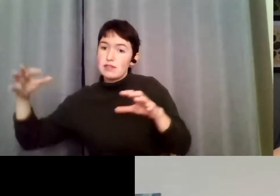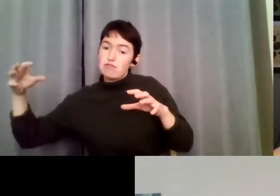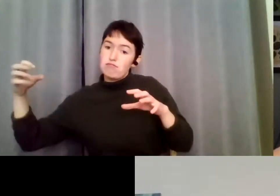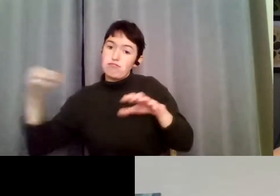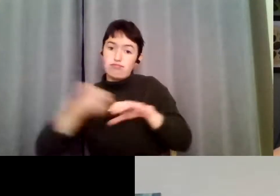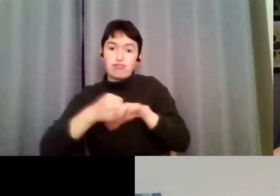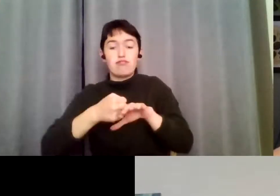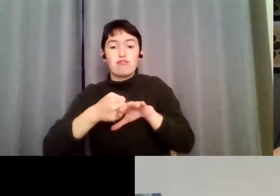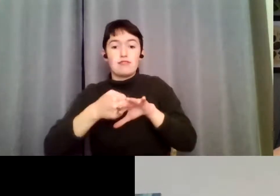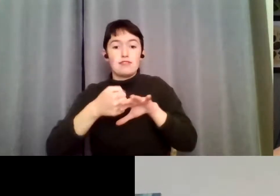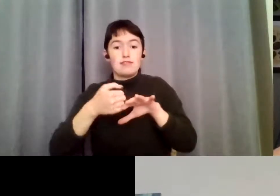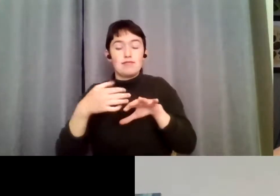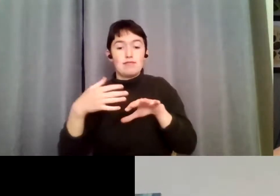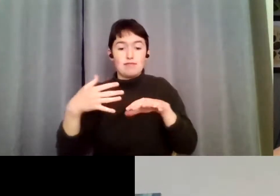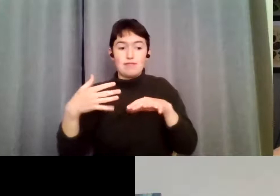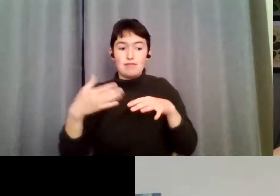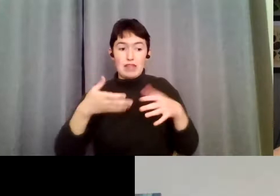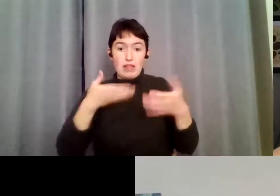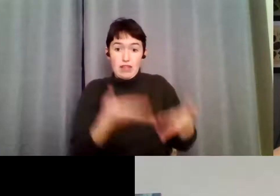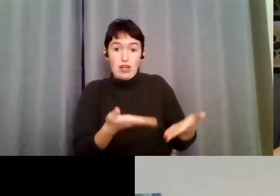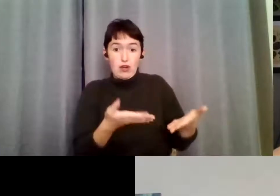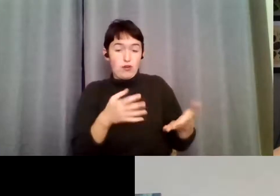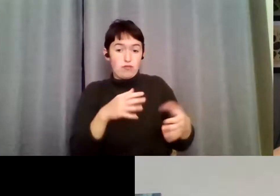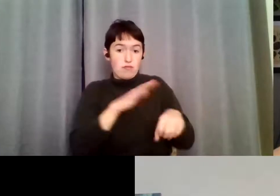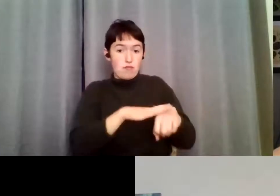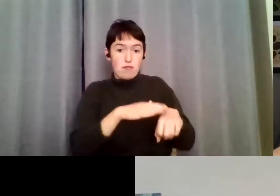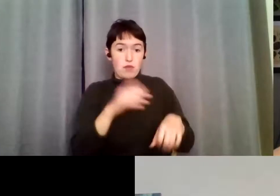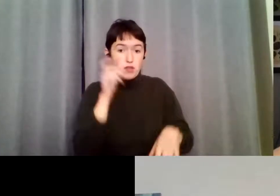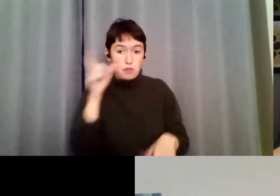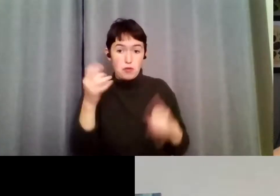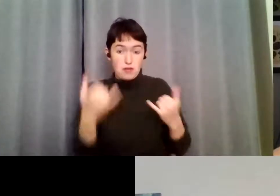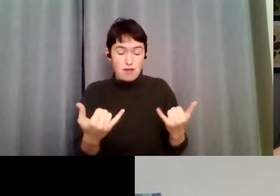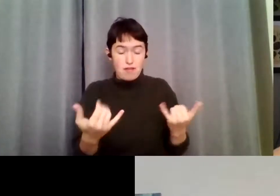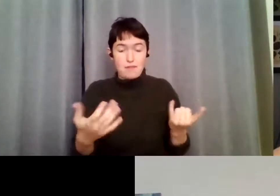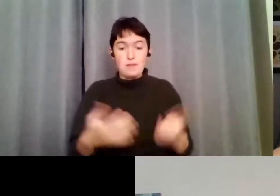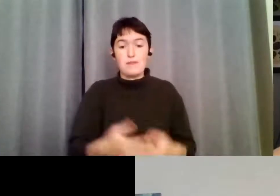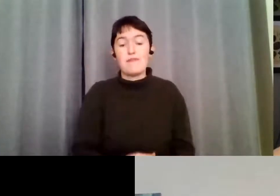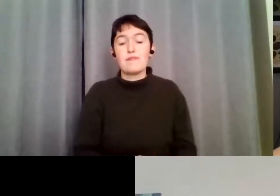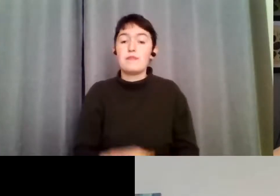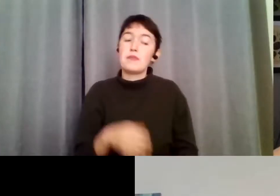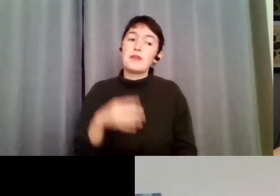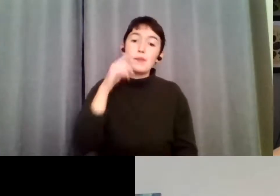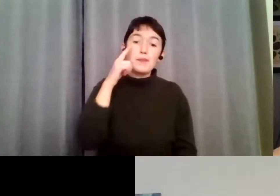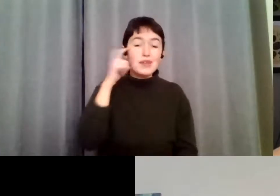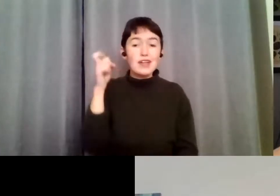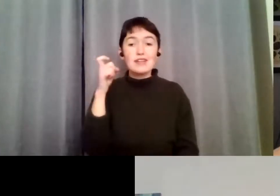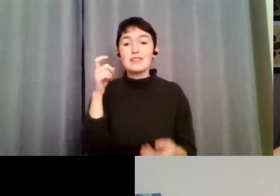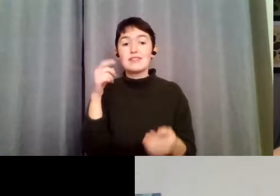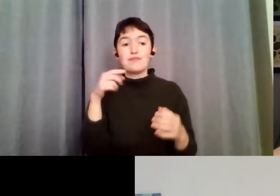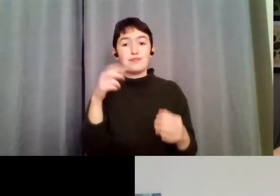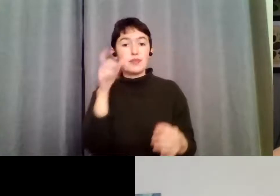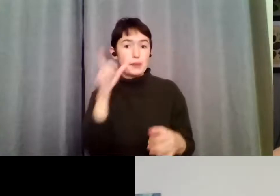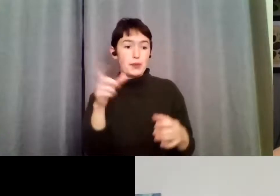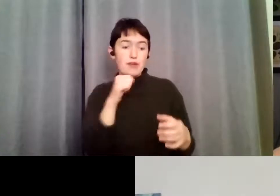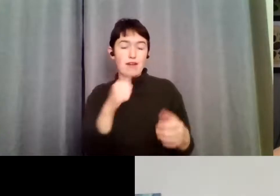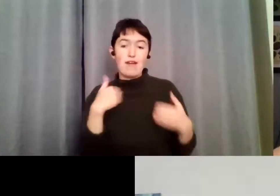moon. But because the moon doesn't have, air and a magnetic field and a lot of the things that make